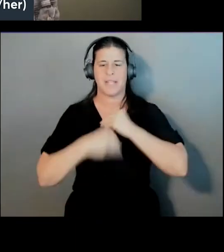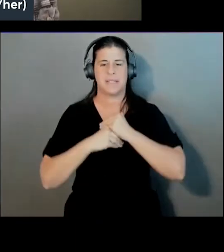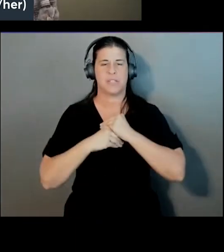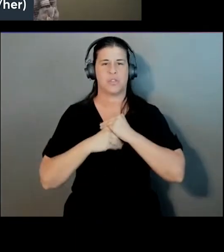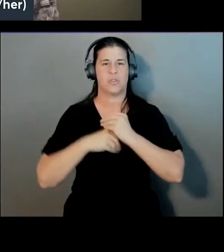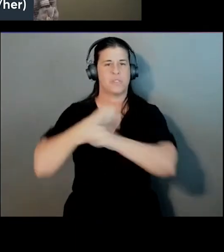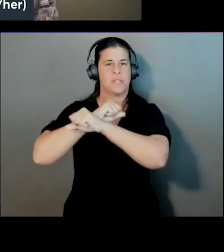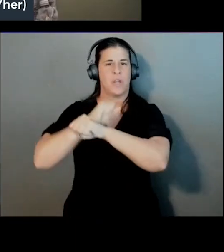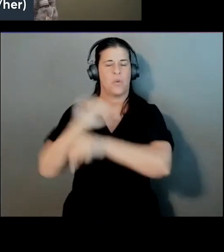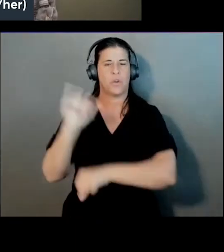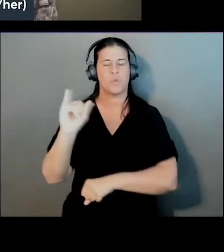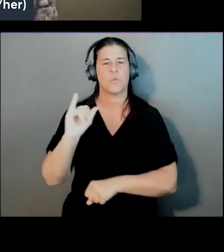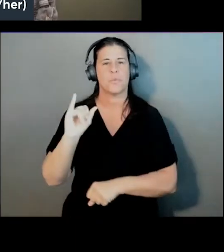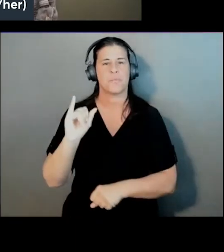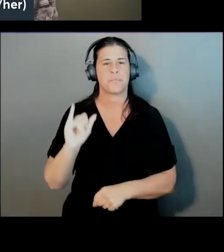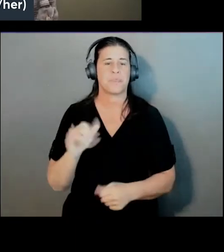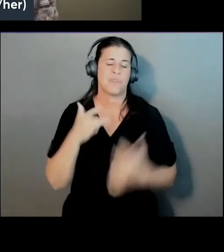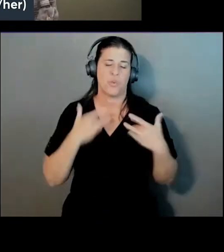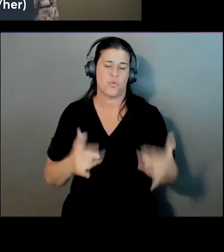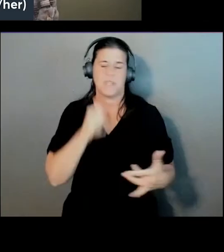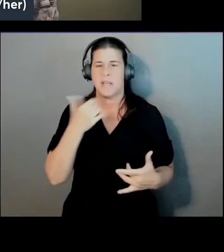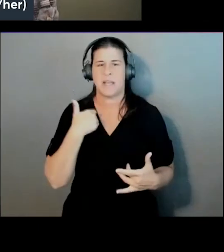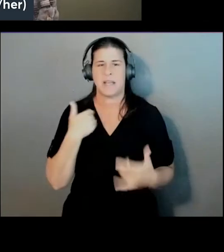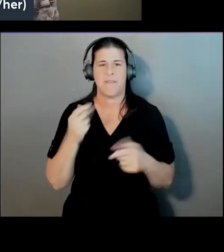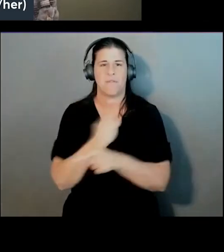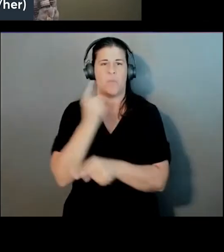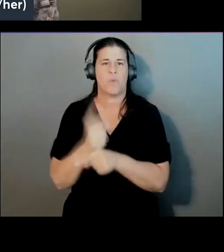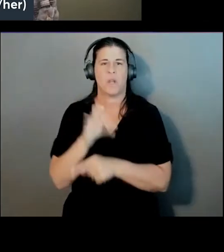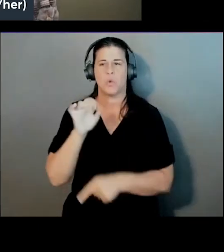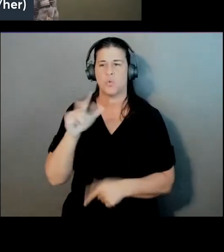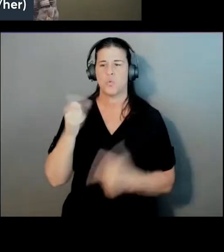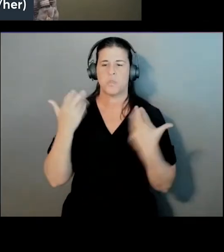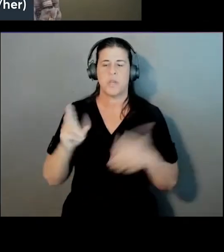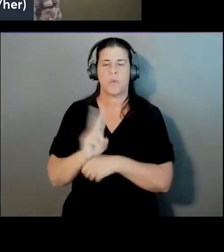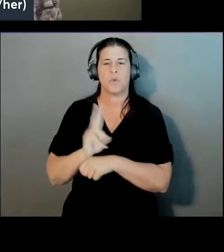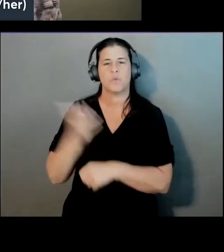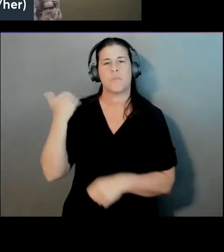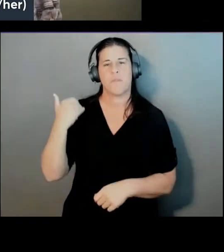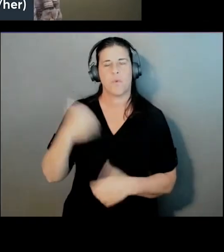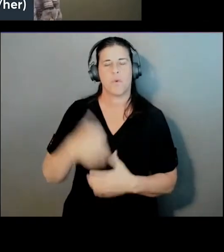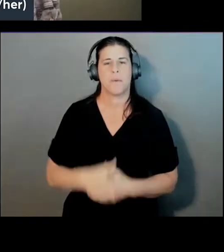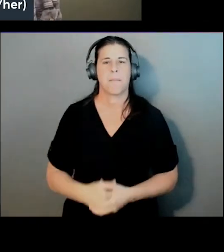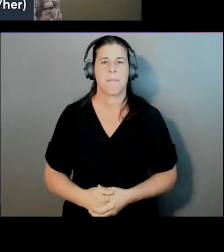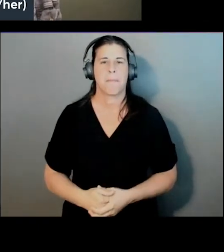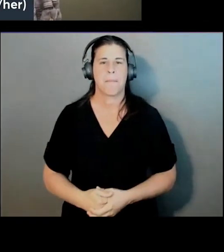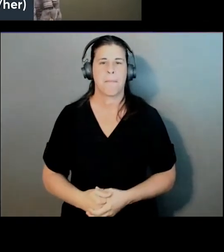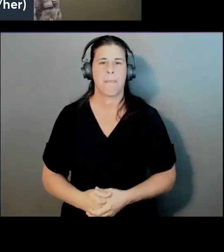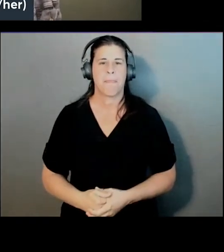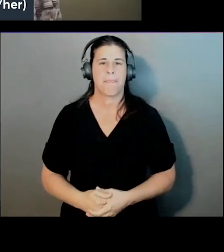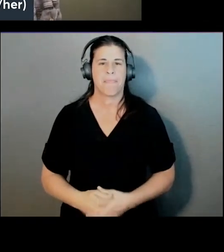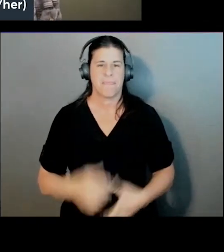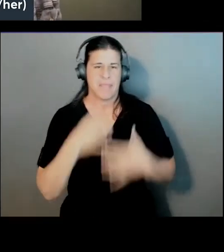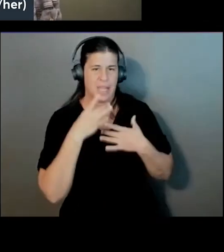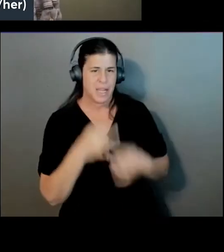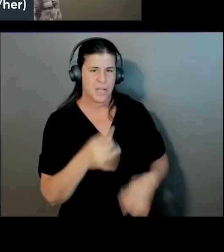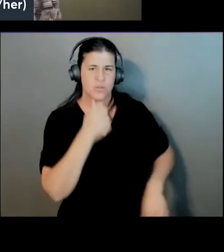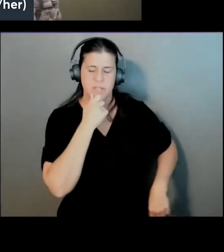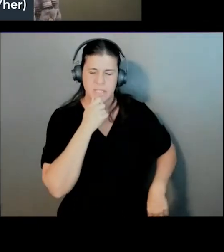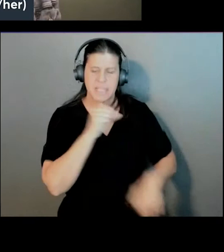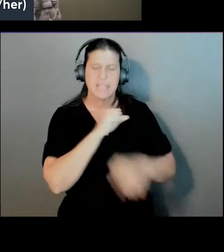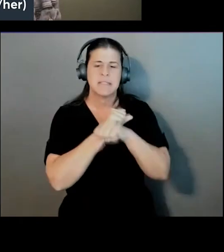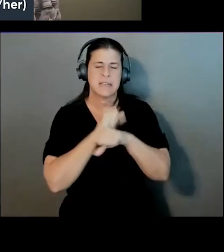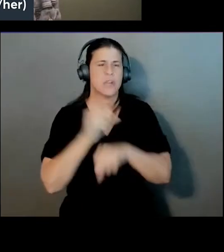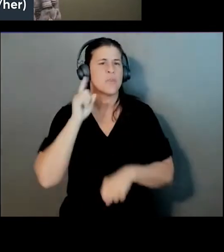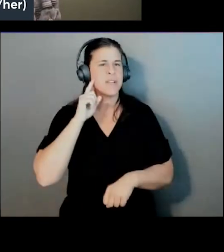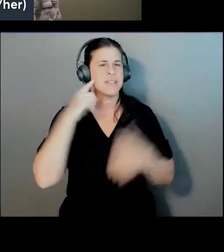security that you wouldn't get from the traditional tools that were being used before. Interesting. The security sounds pretty